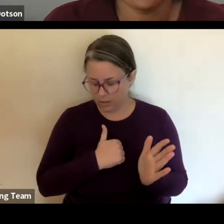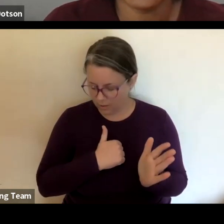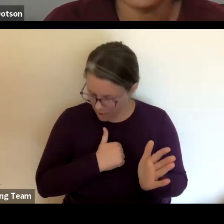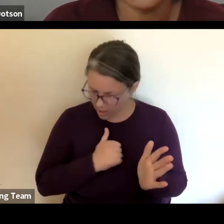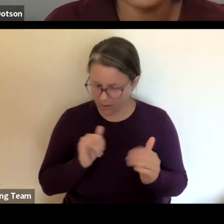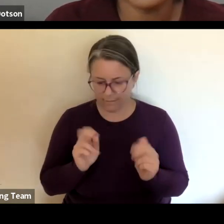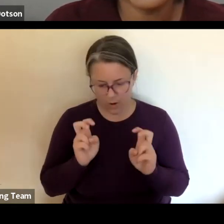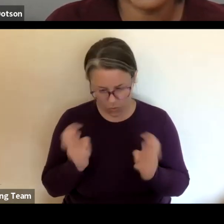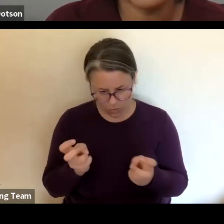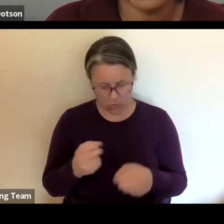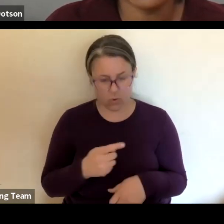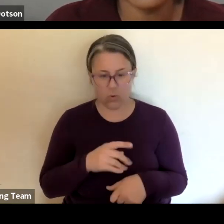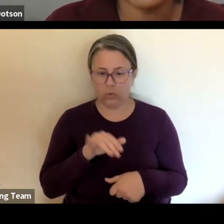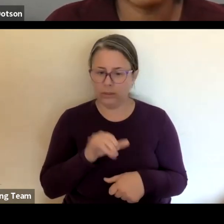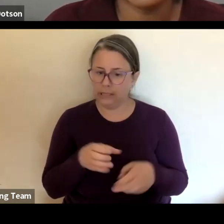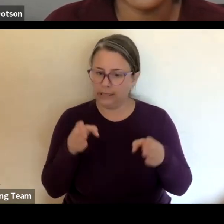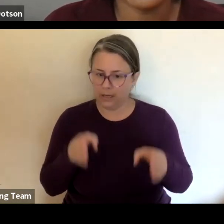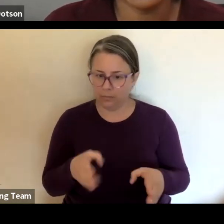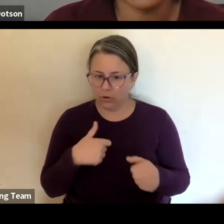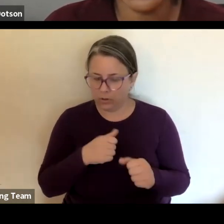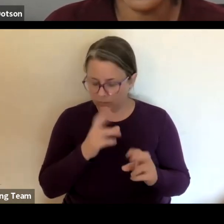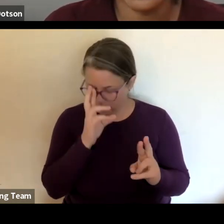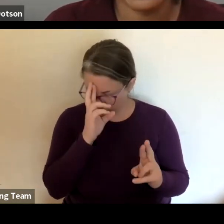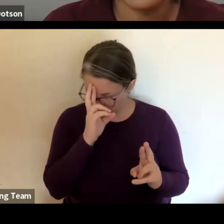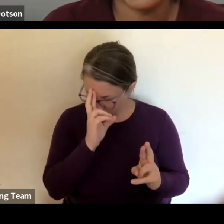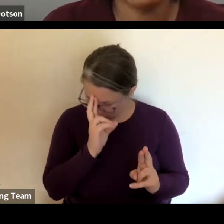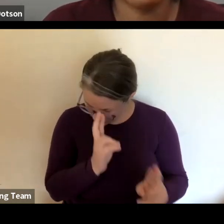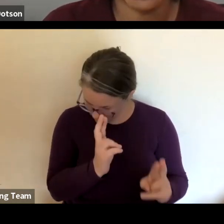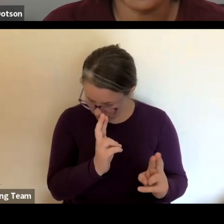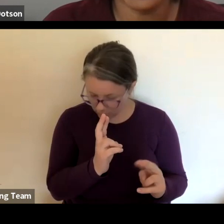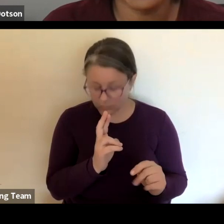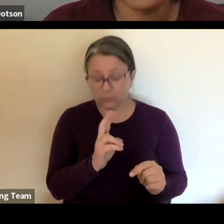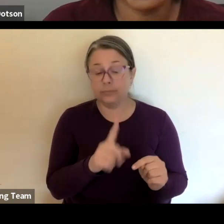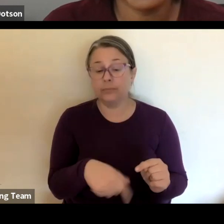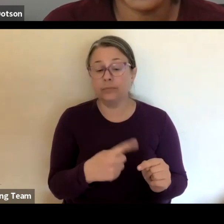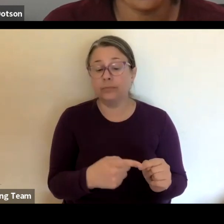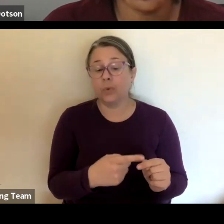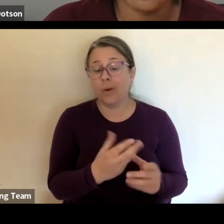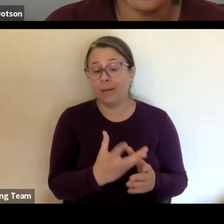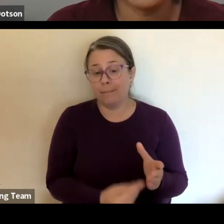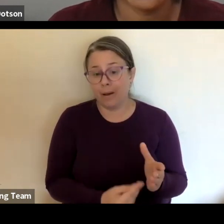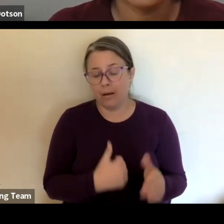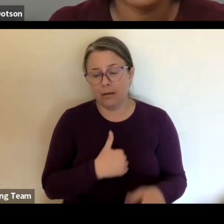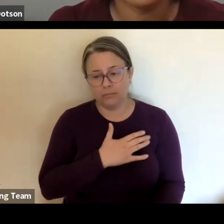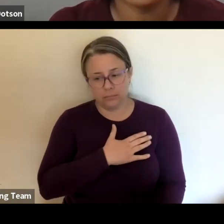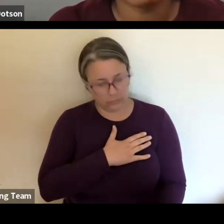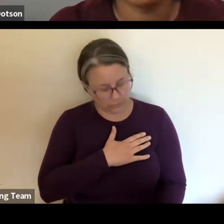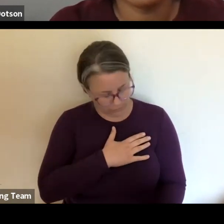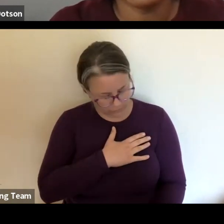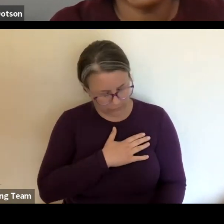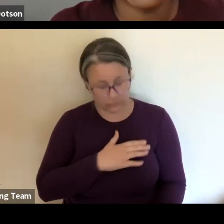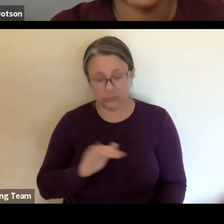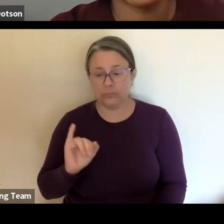very sad to see pass. But John Lewis said, if you see something that is not right, not fair,